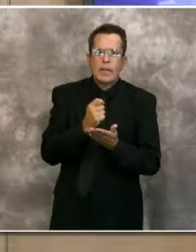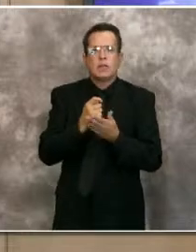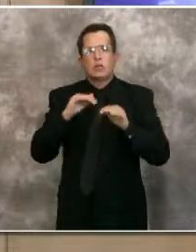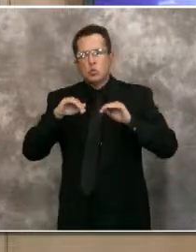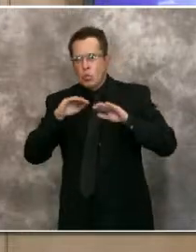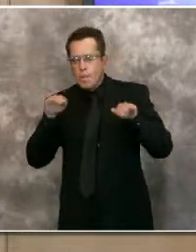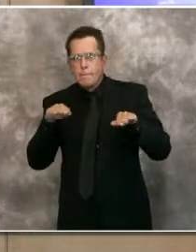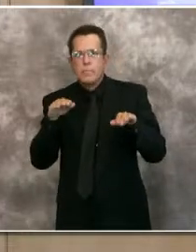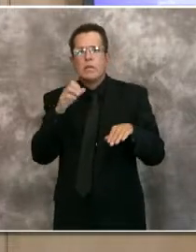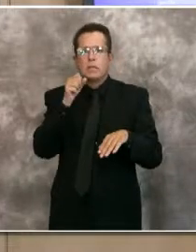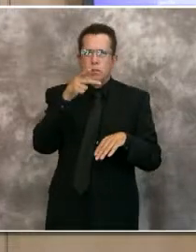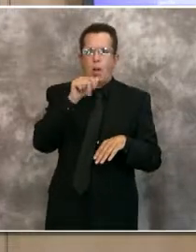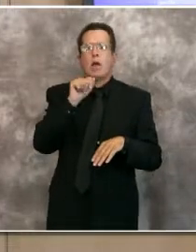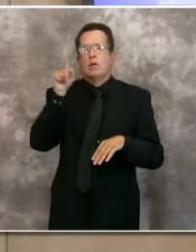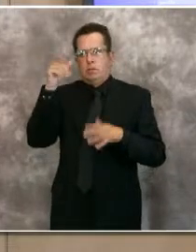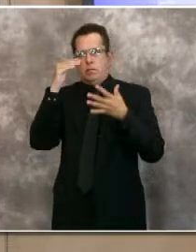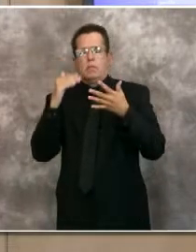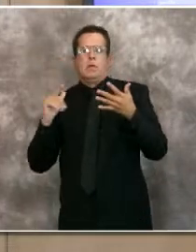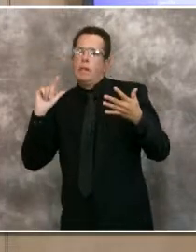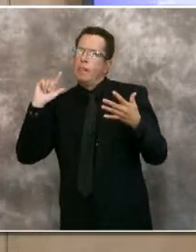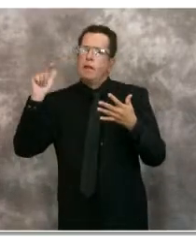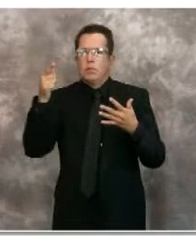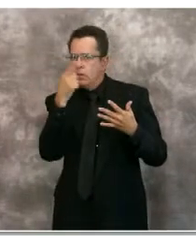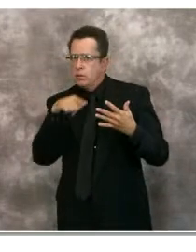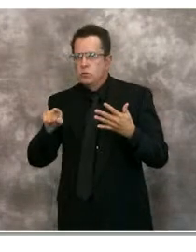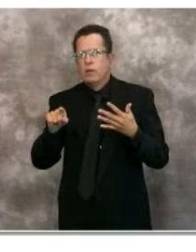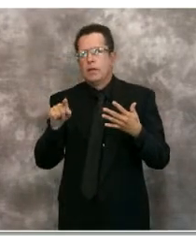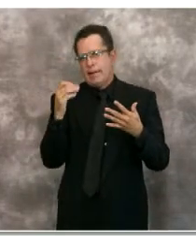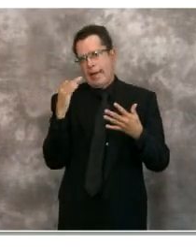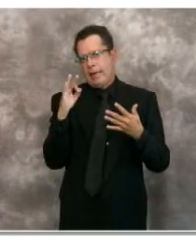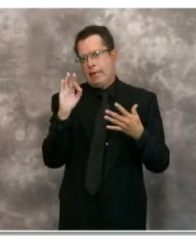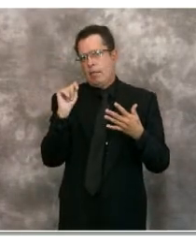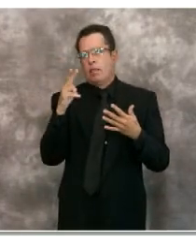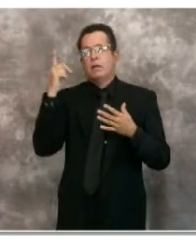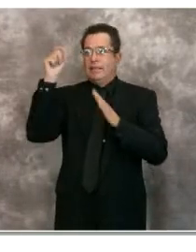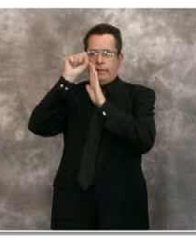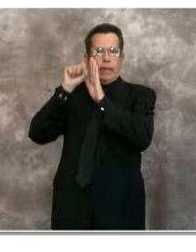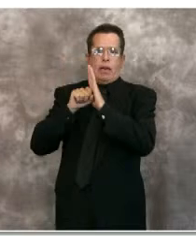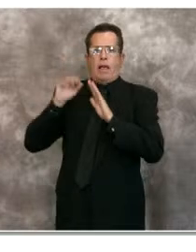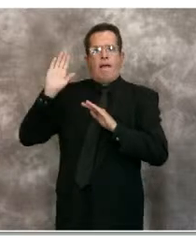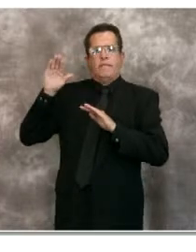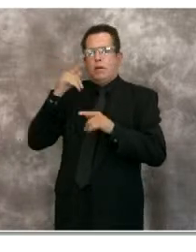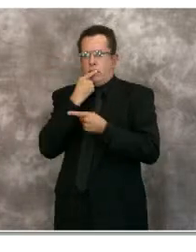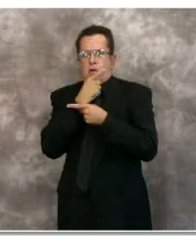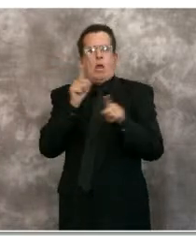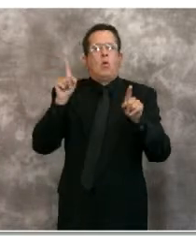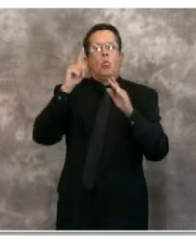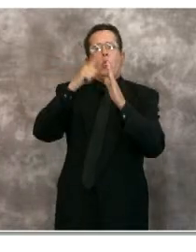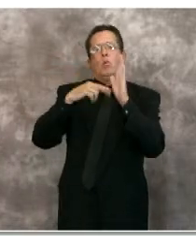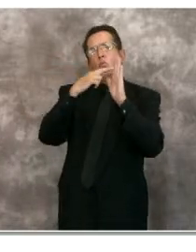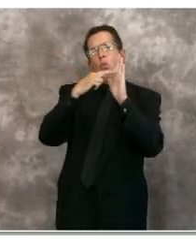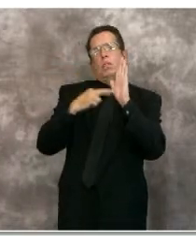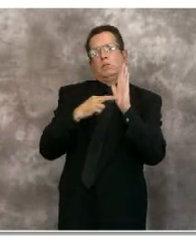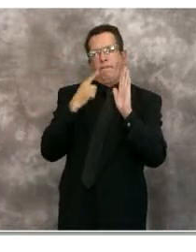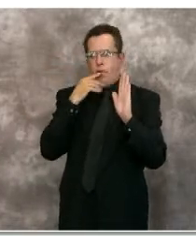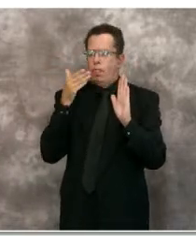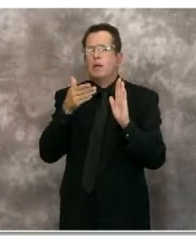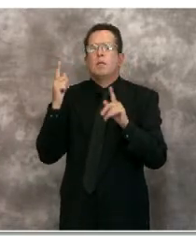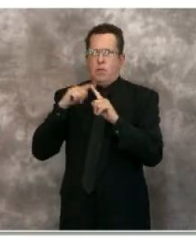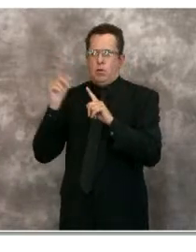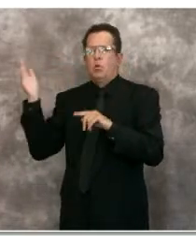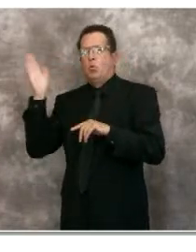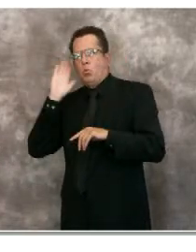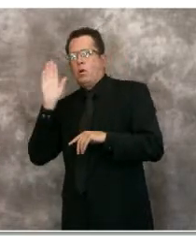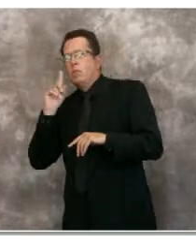non-healthcare setting. The guidelines have not been released by the state yet, but we expect them to be released shortly, and so we